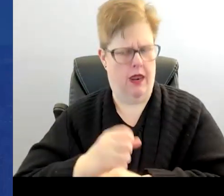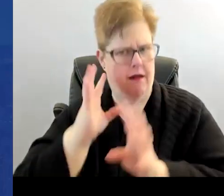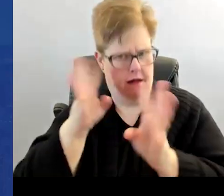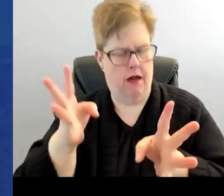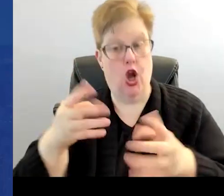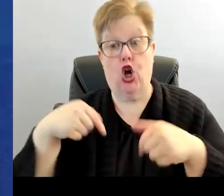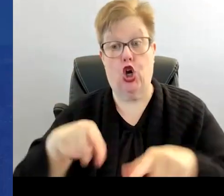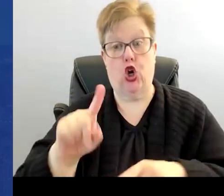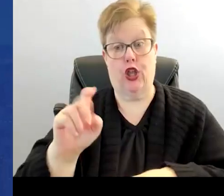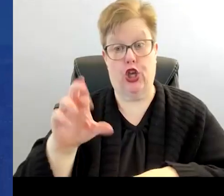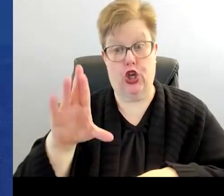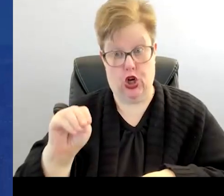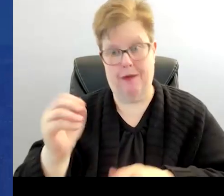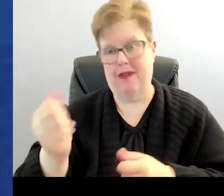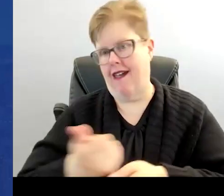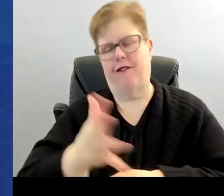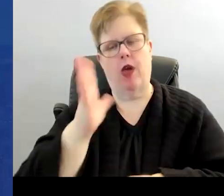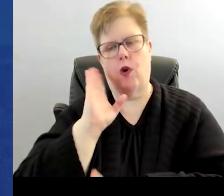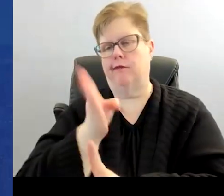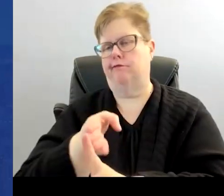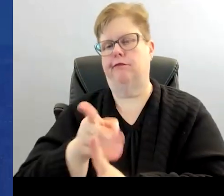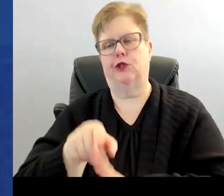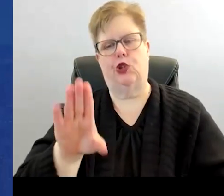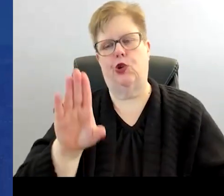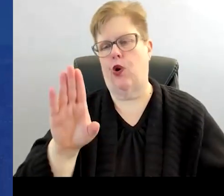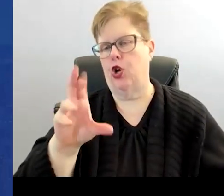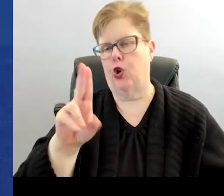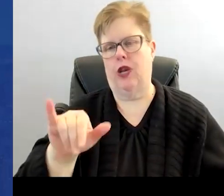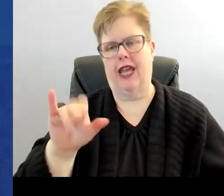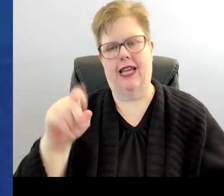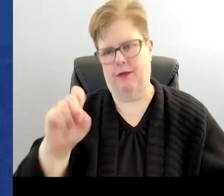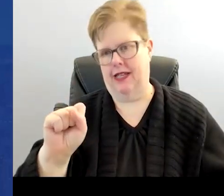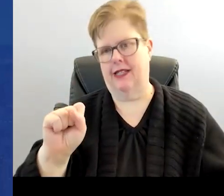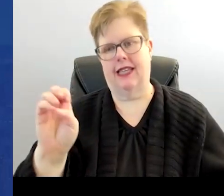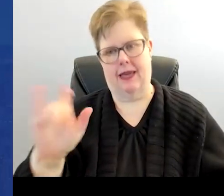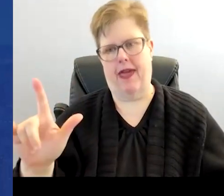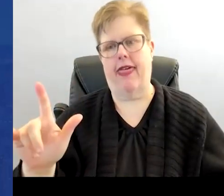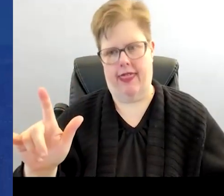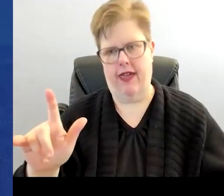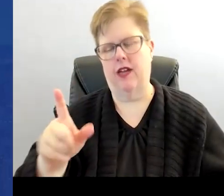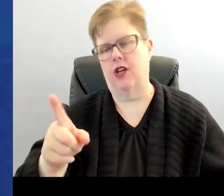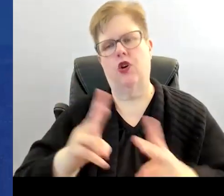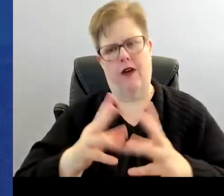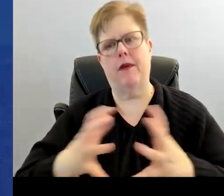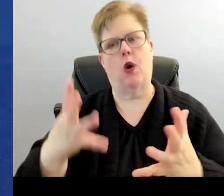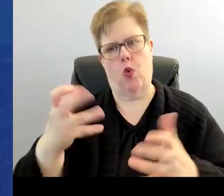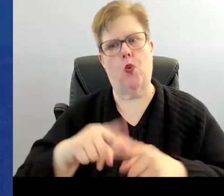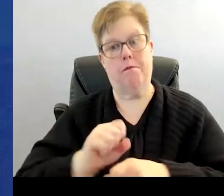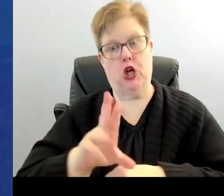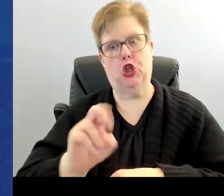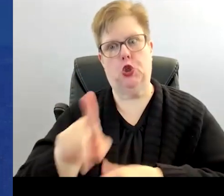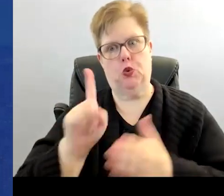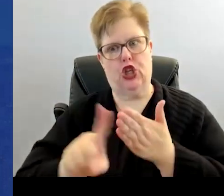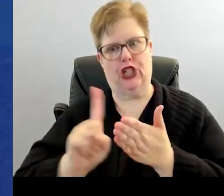the term, everything goes to your CUNY SPS email address. So you are very much going to want to make sure you check